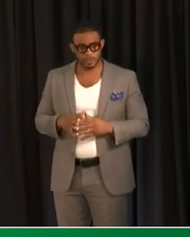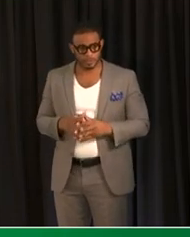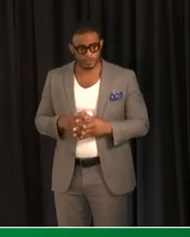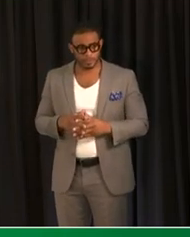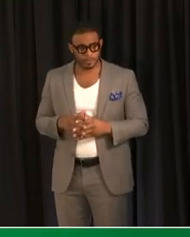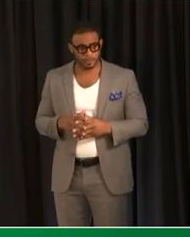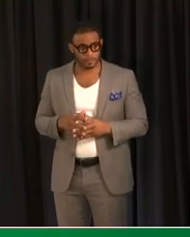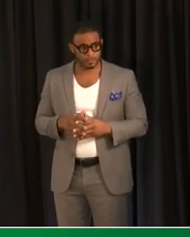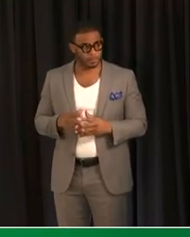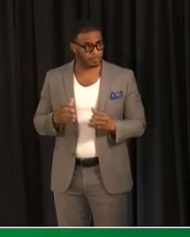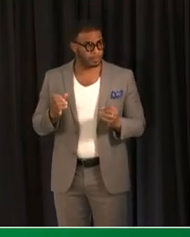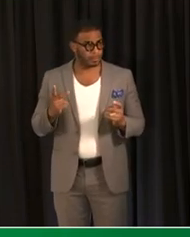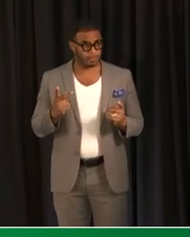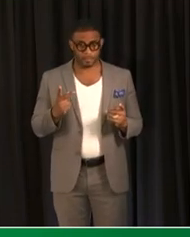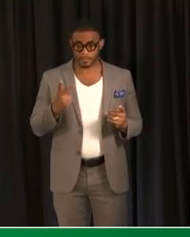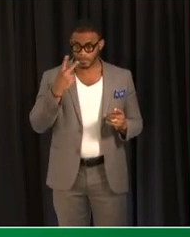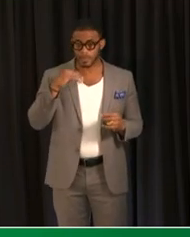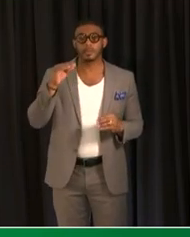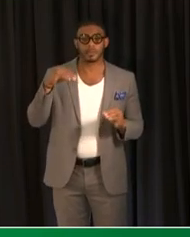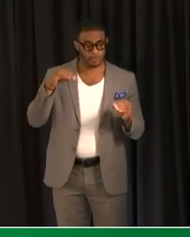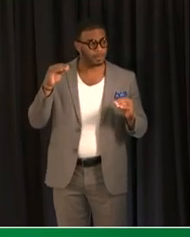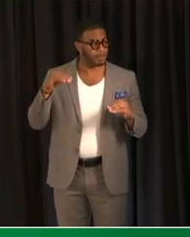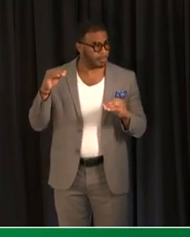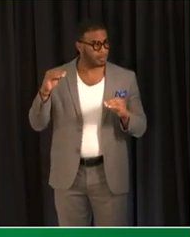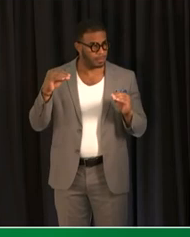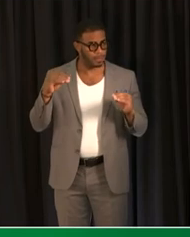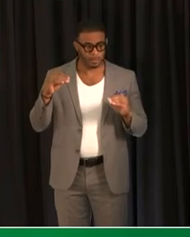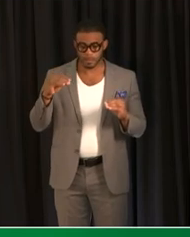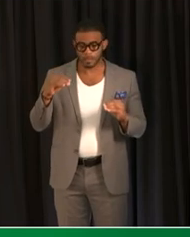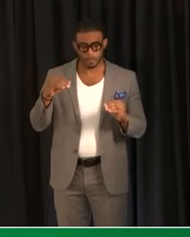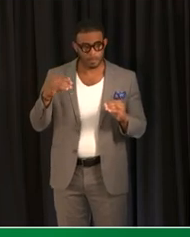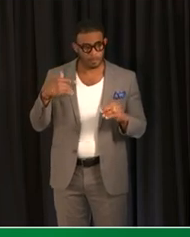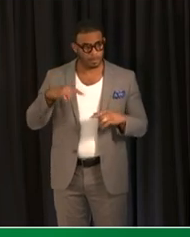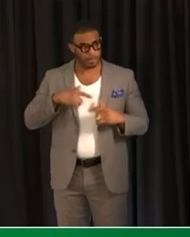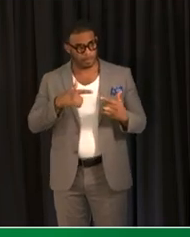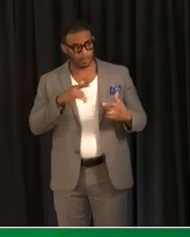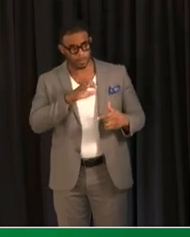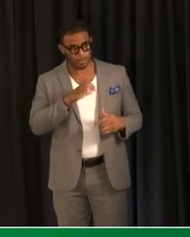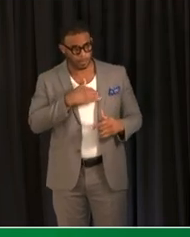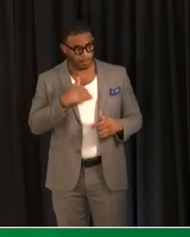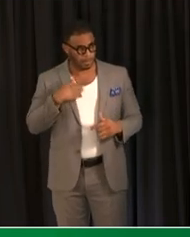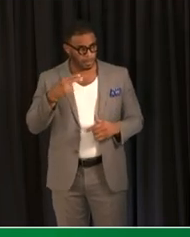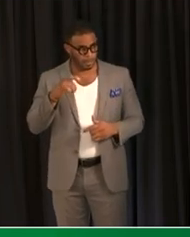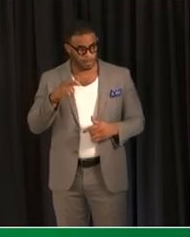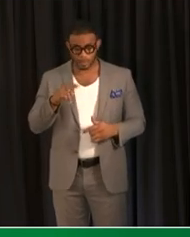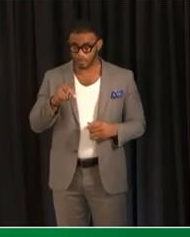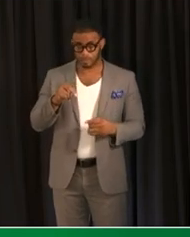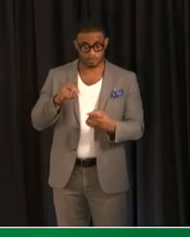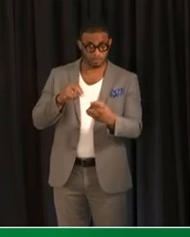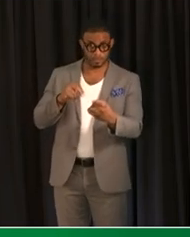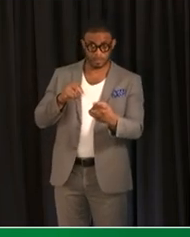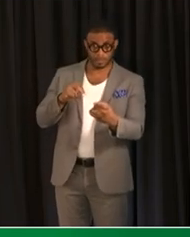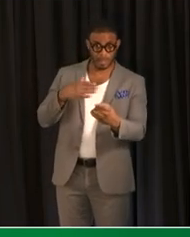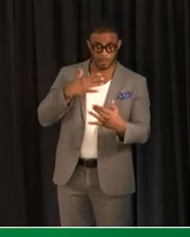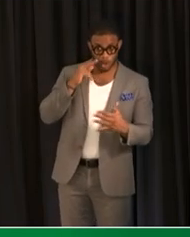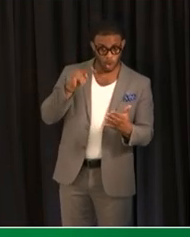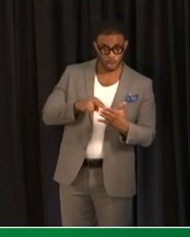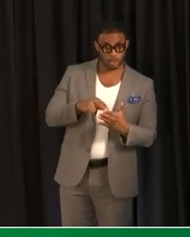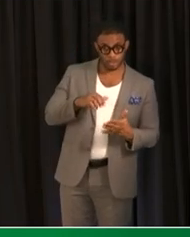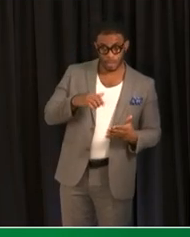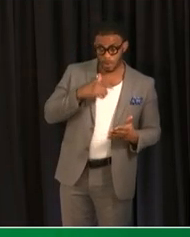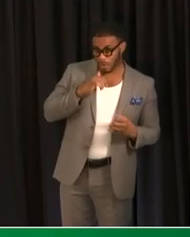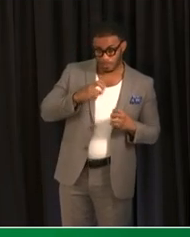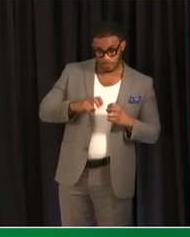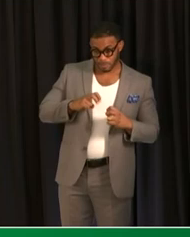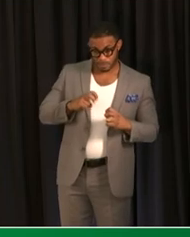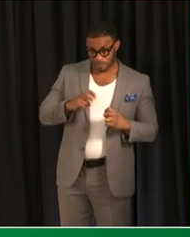it. Okay. I see some head nods. I'll turn to Councilmember Henderson. No, I mean, happy to look